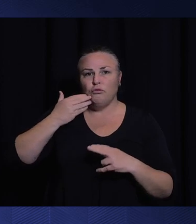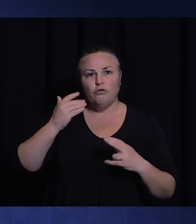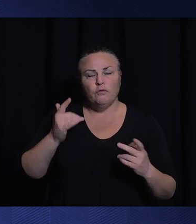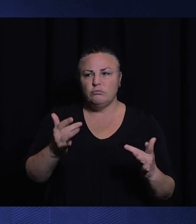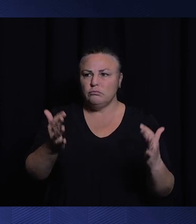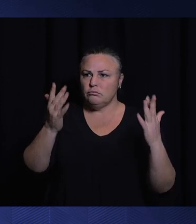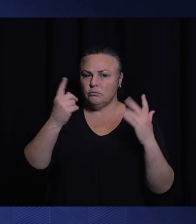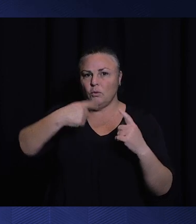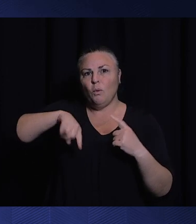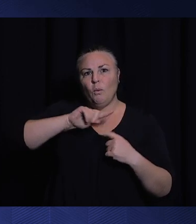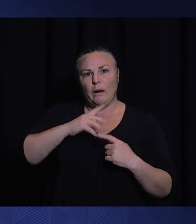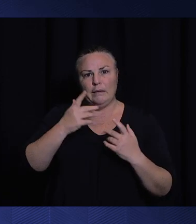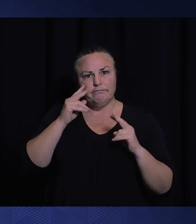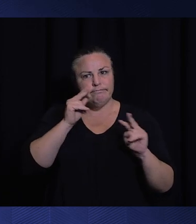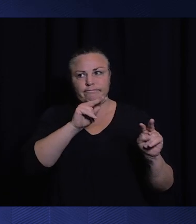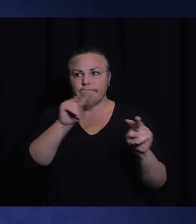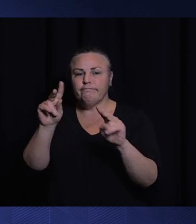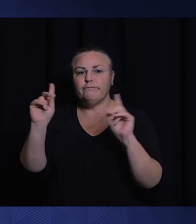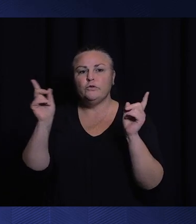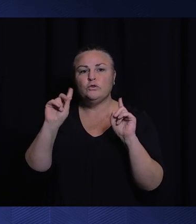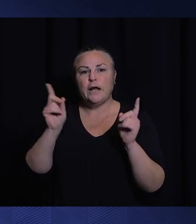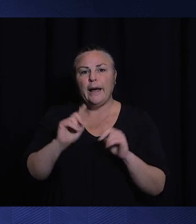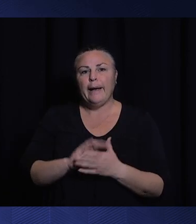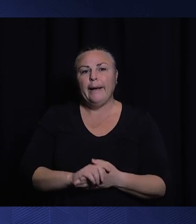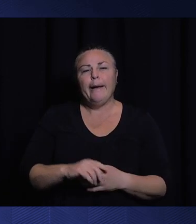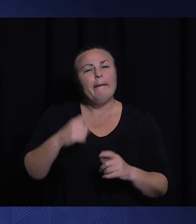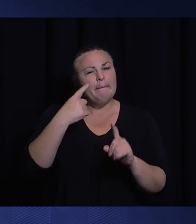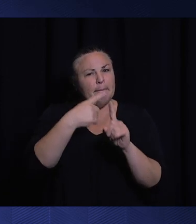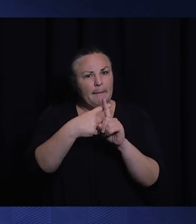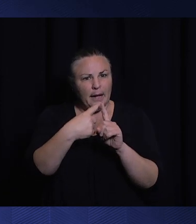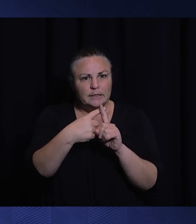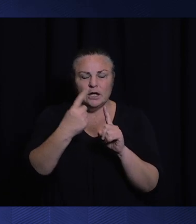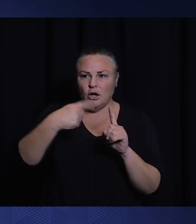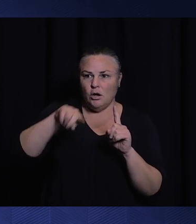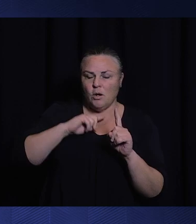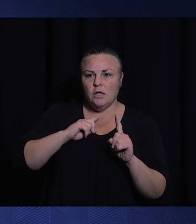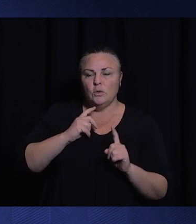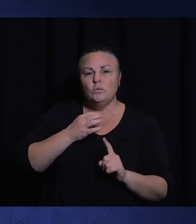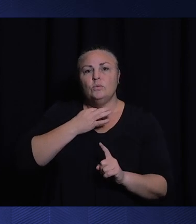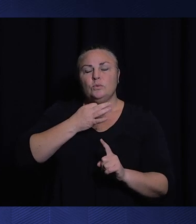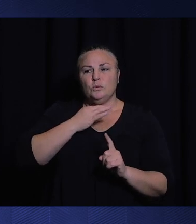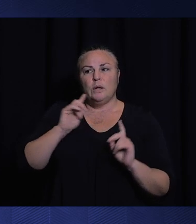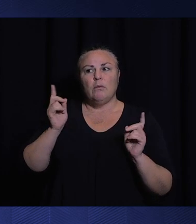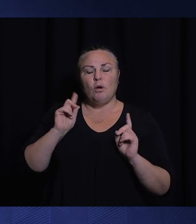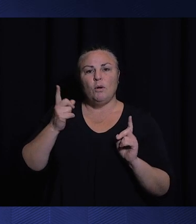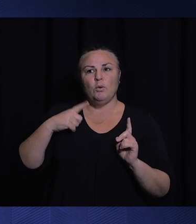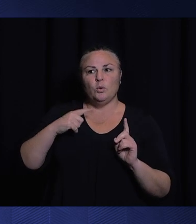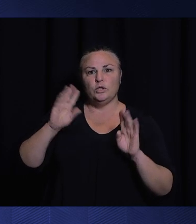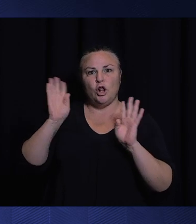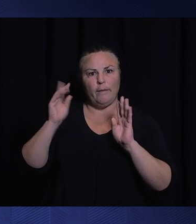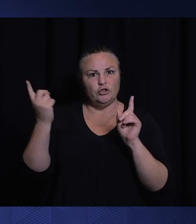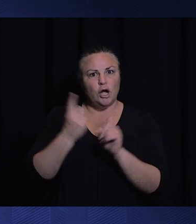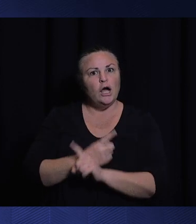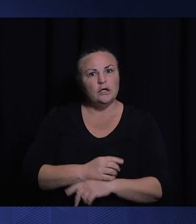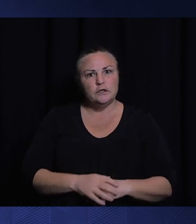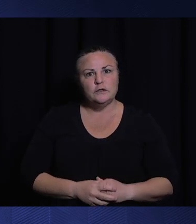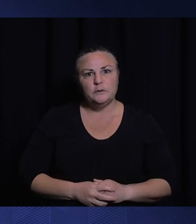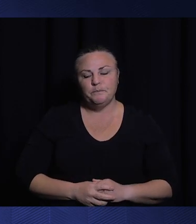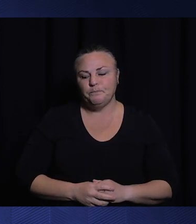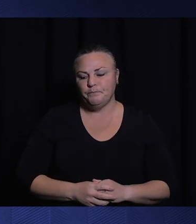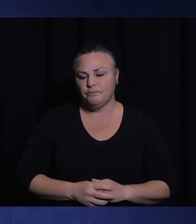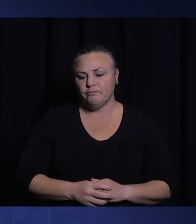benefit from today, but which we're also now increasingly being challenged with as a result of climate change. I think